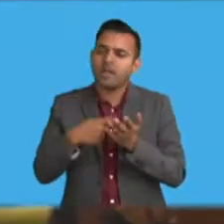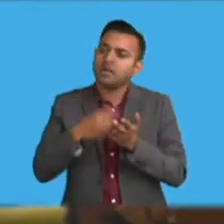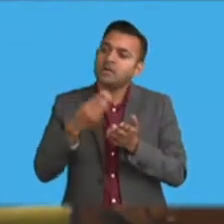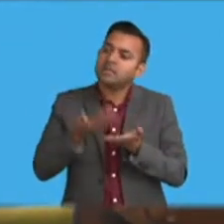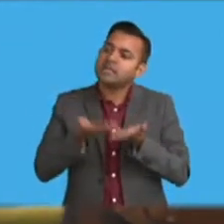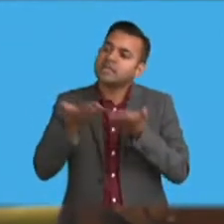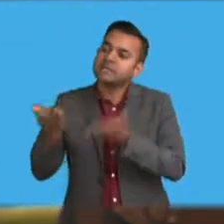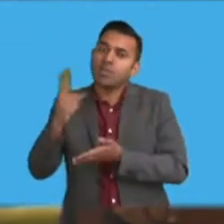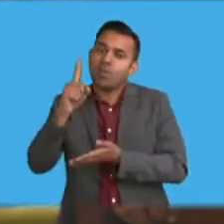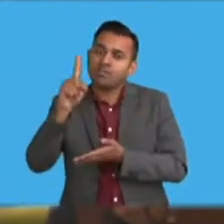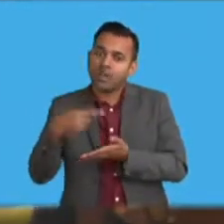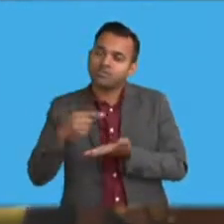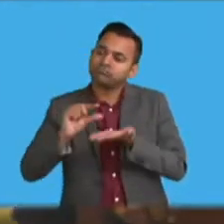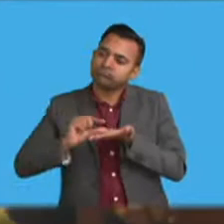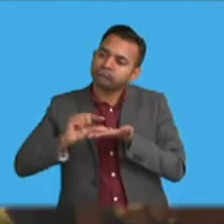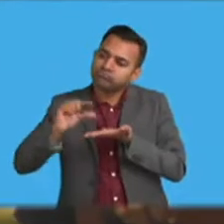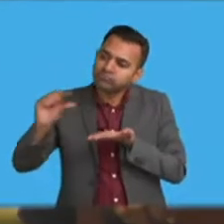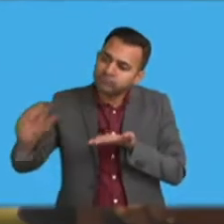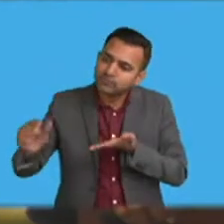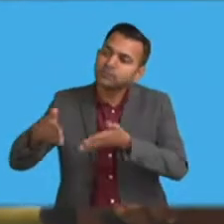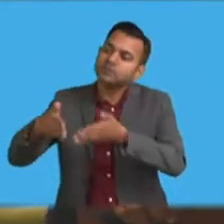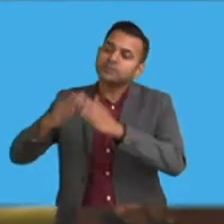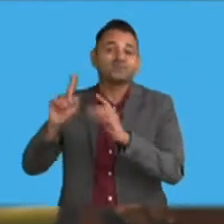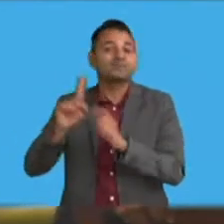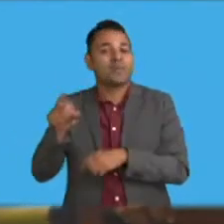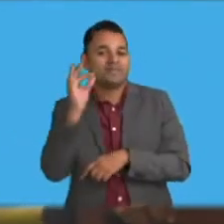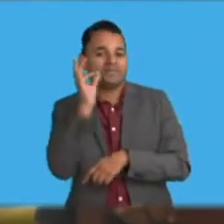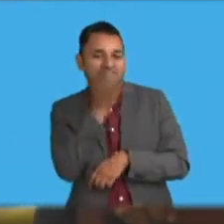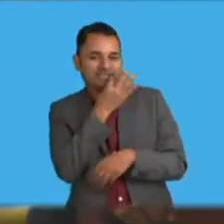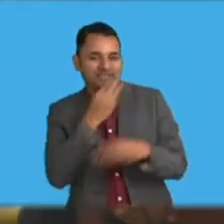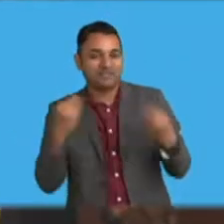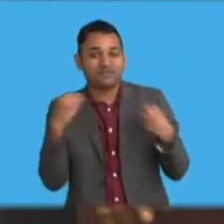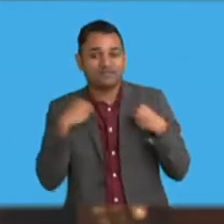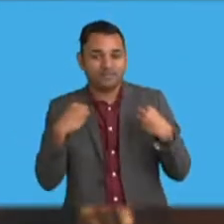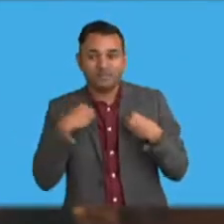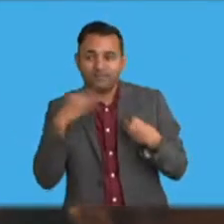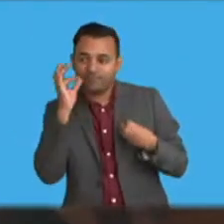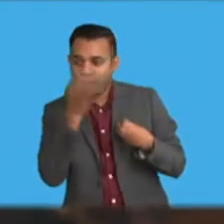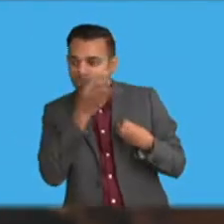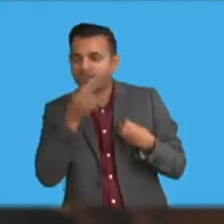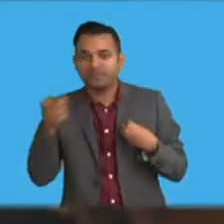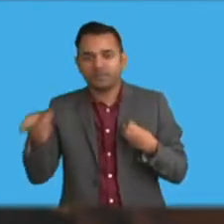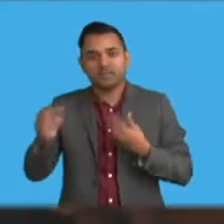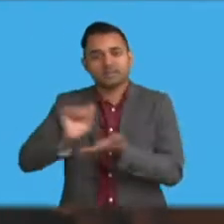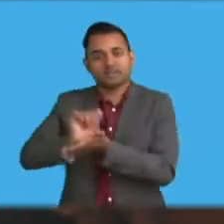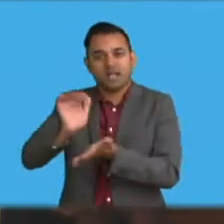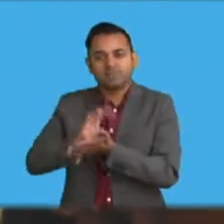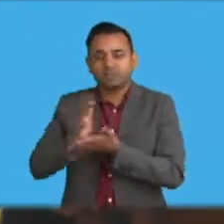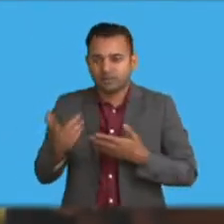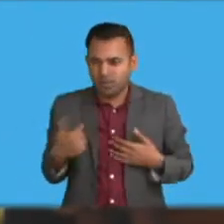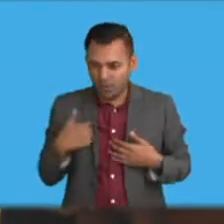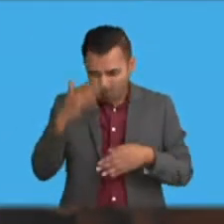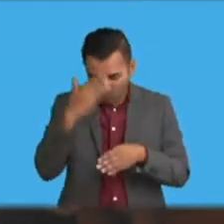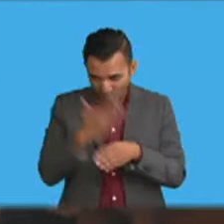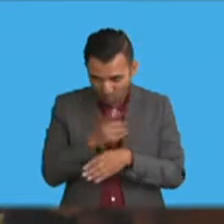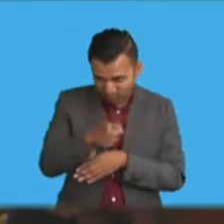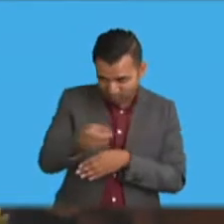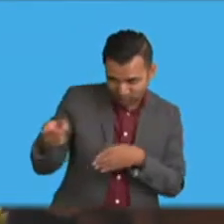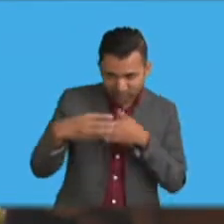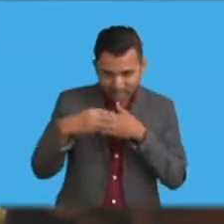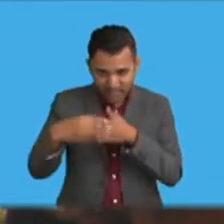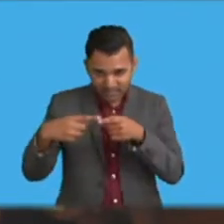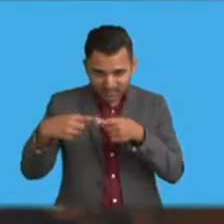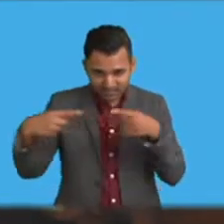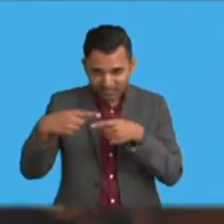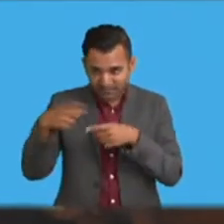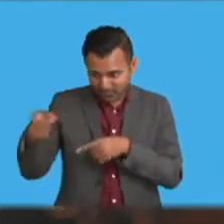business. I hope the Leader of Opposition will buy flowers from her. She, Madam Speaker, again, is a wonderful, successful